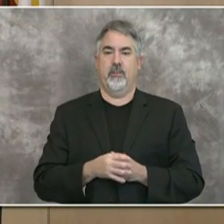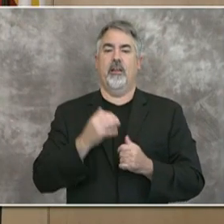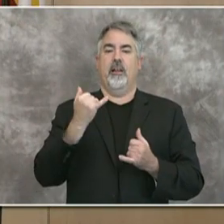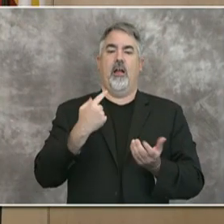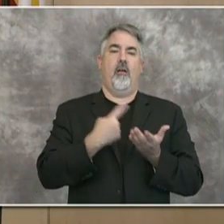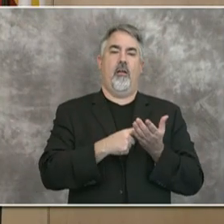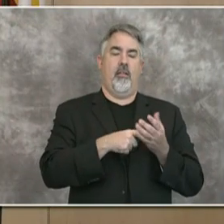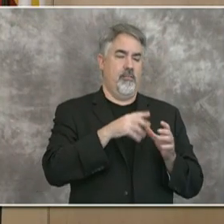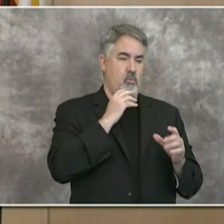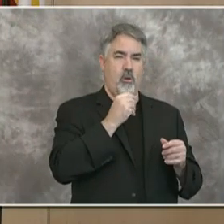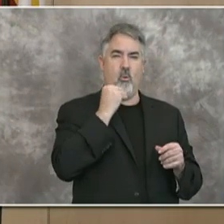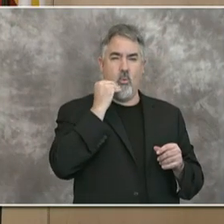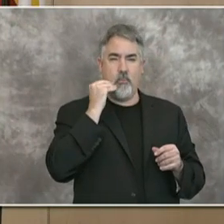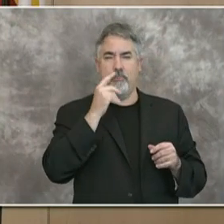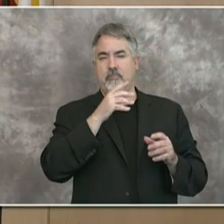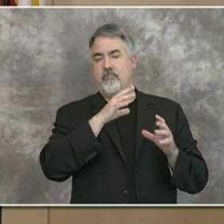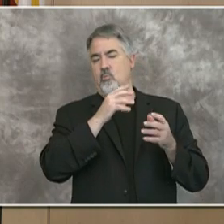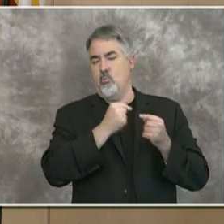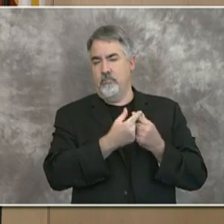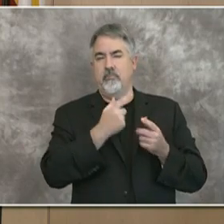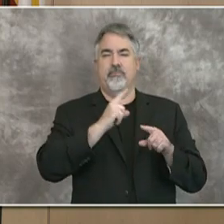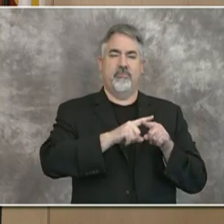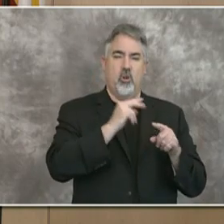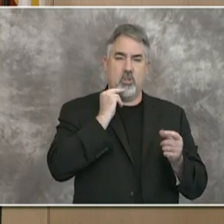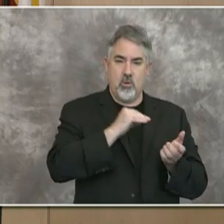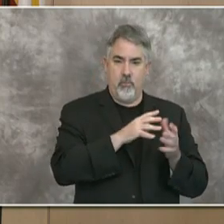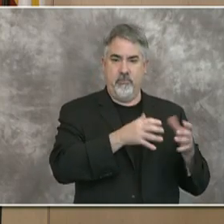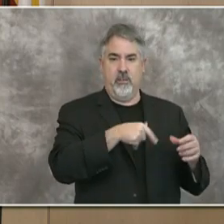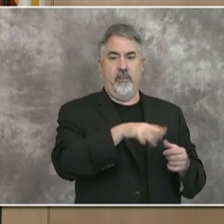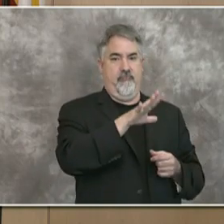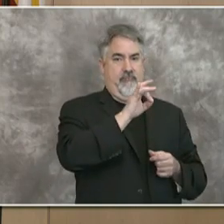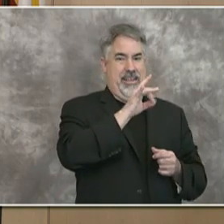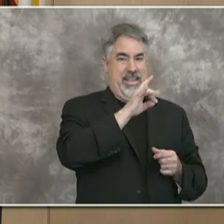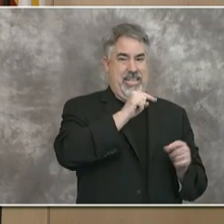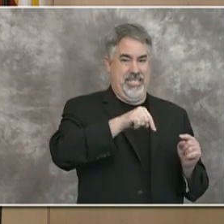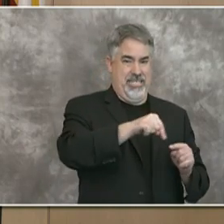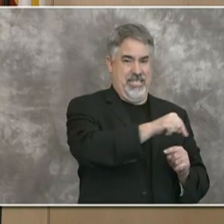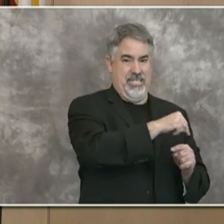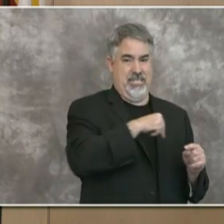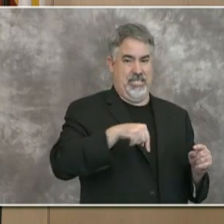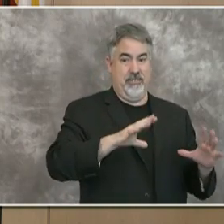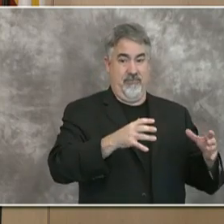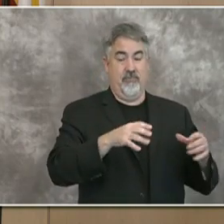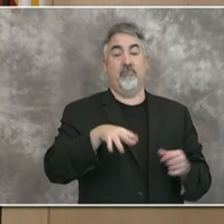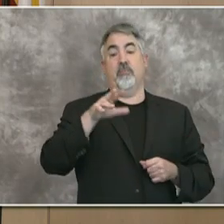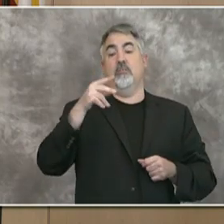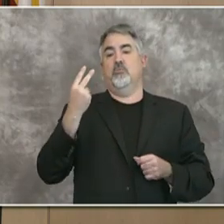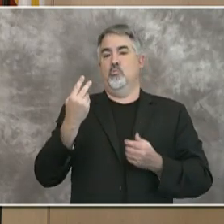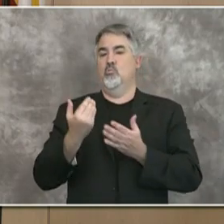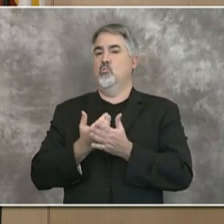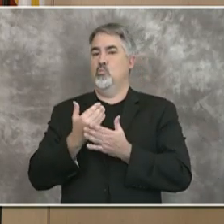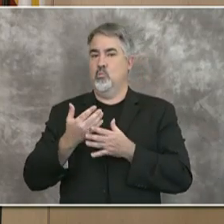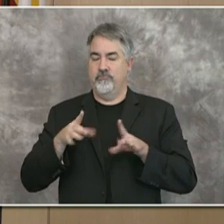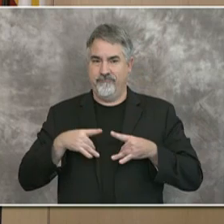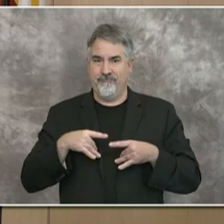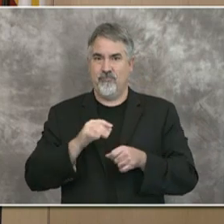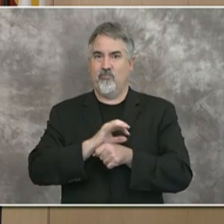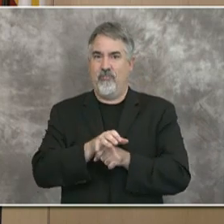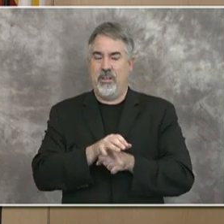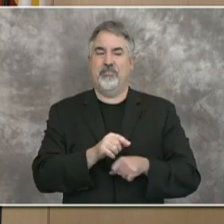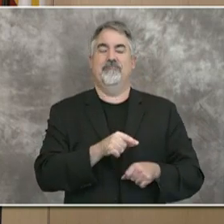reporting a cumulative total of 58 confirmed active outbreaks. 2 new outbreaks are reported since yesterday.